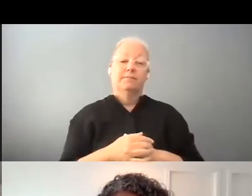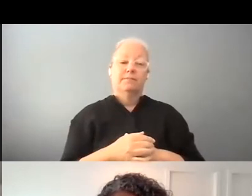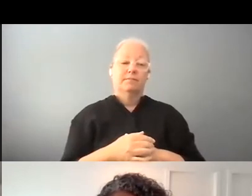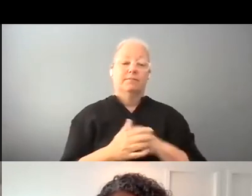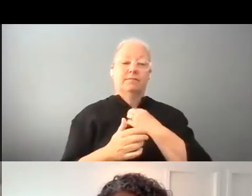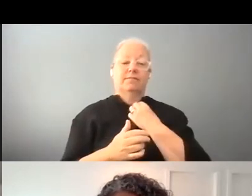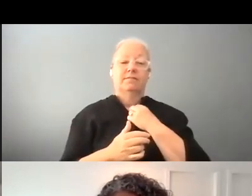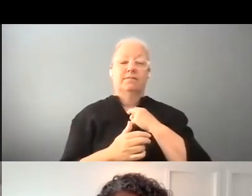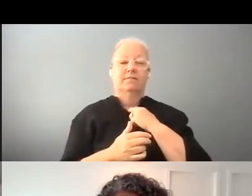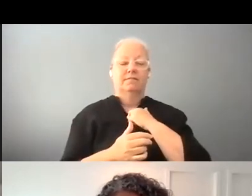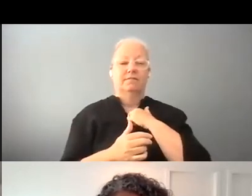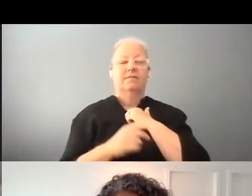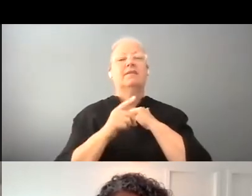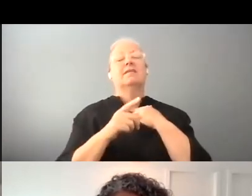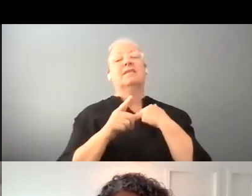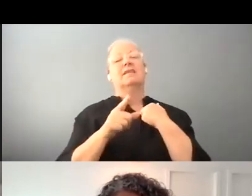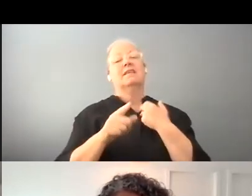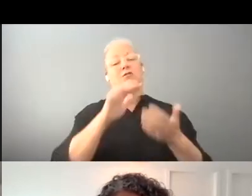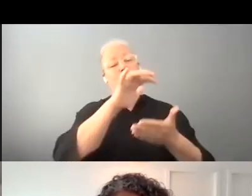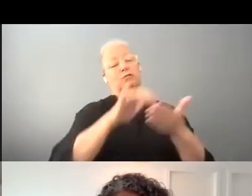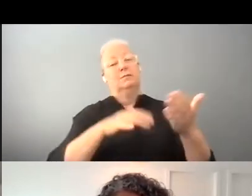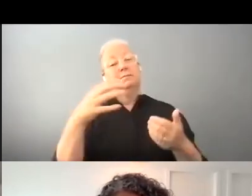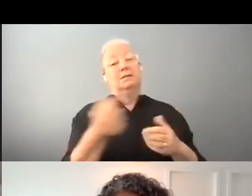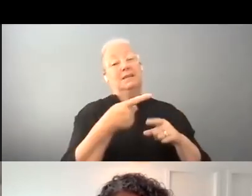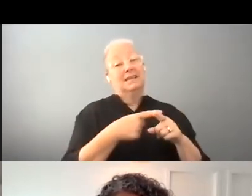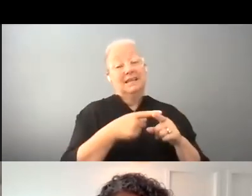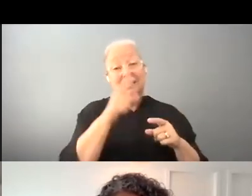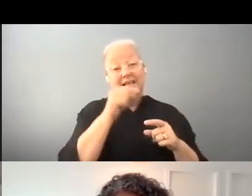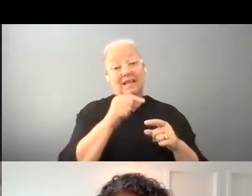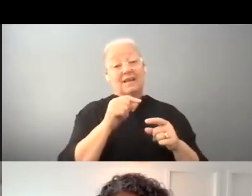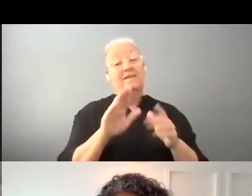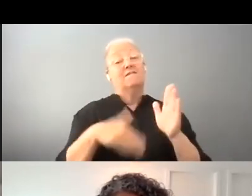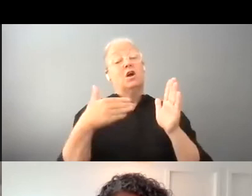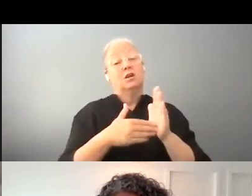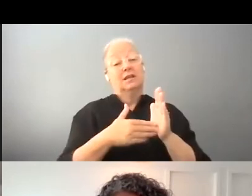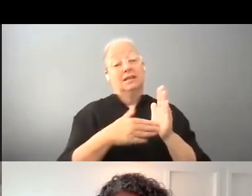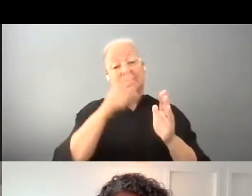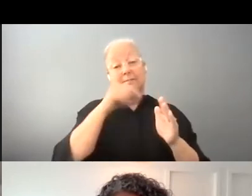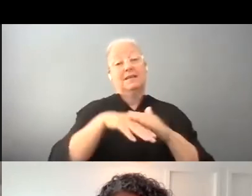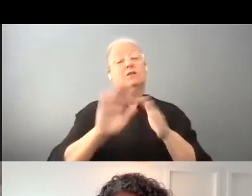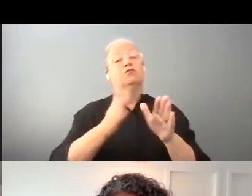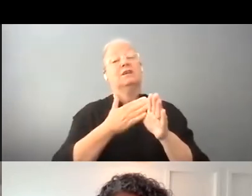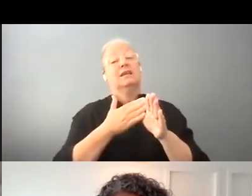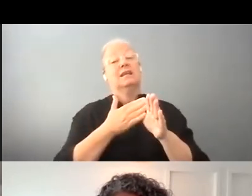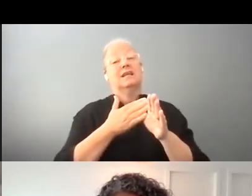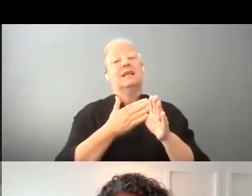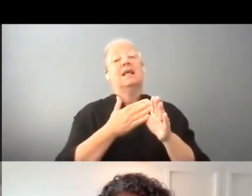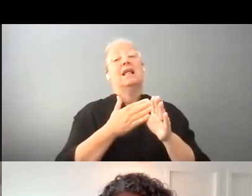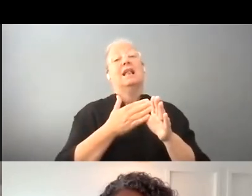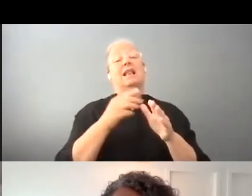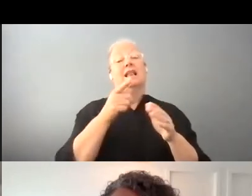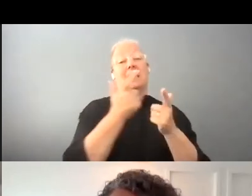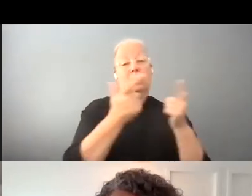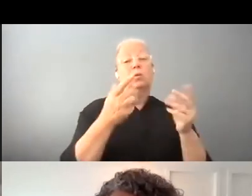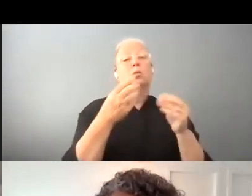Although I understand the script must be written in English, is there a possibility that your final screen work will be spoken in the original language with English subtitles?